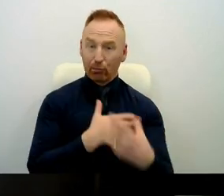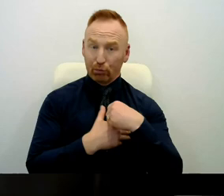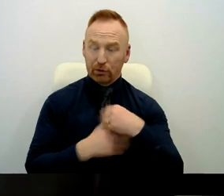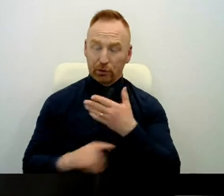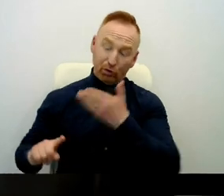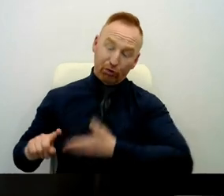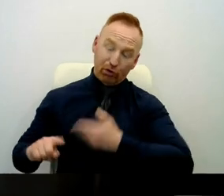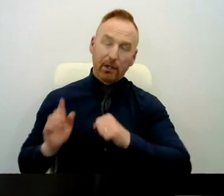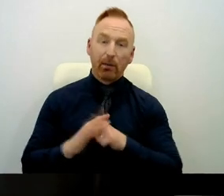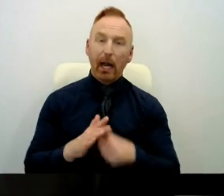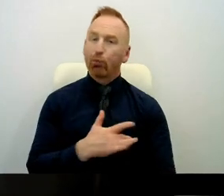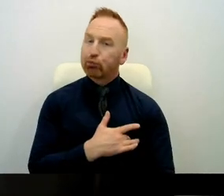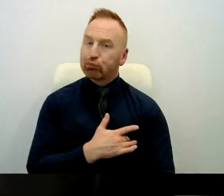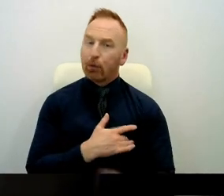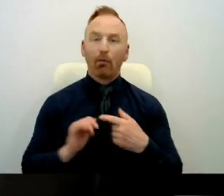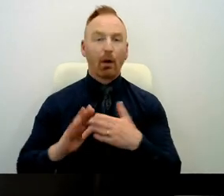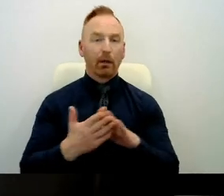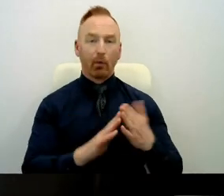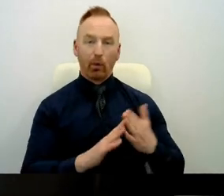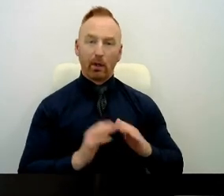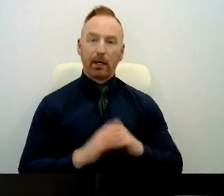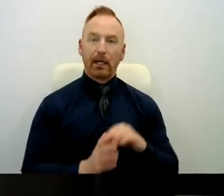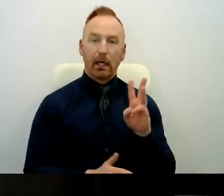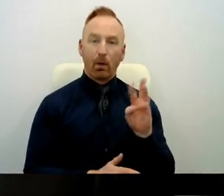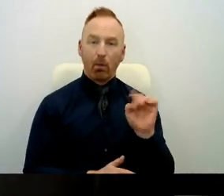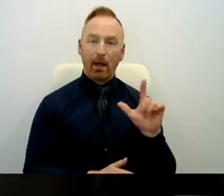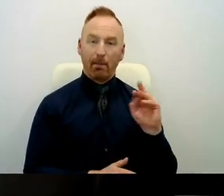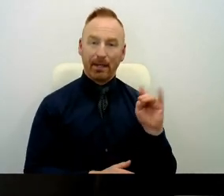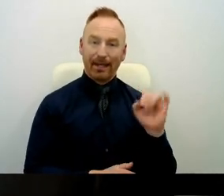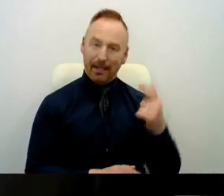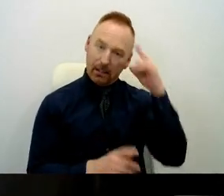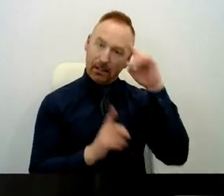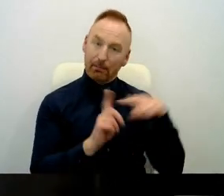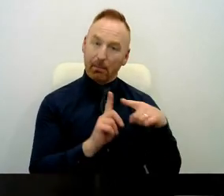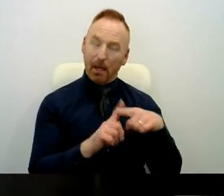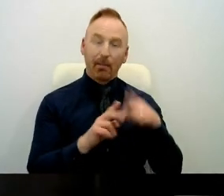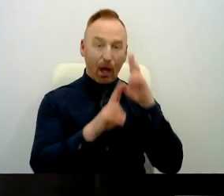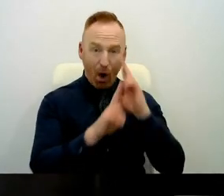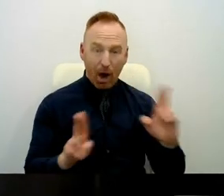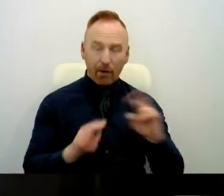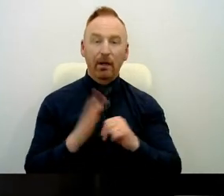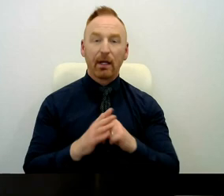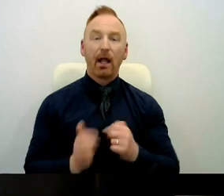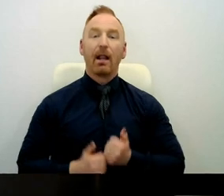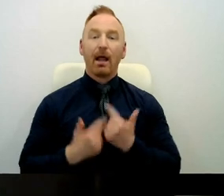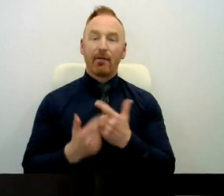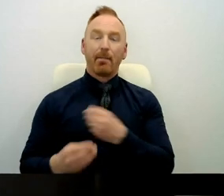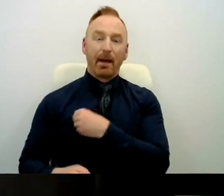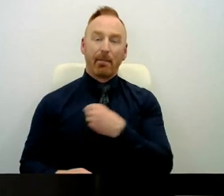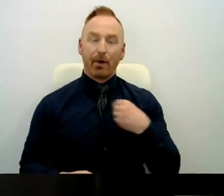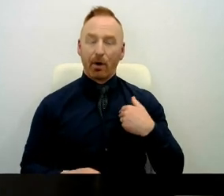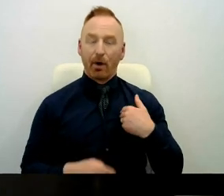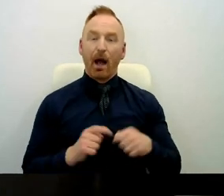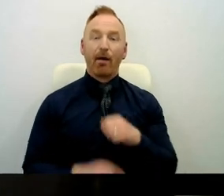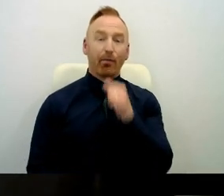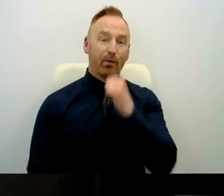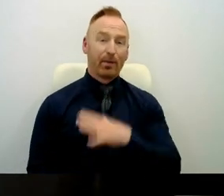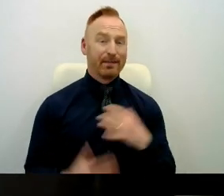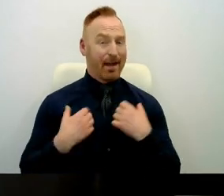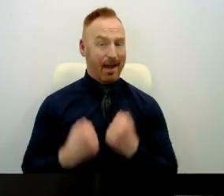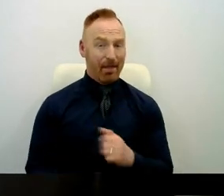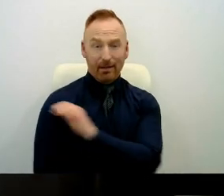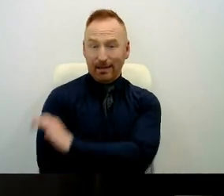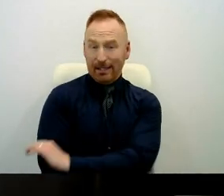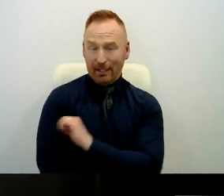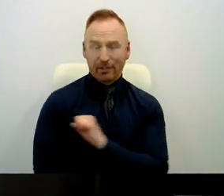She is someone with a tremendous passion for community well-being. As honorary lifetime member of Women's Health Clinic, she's devoted many years